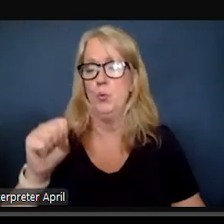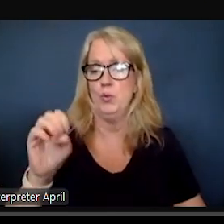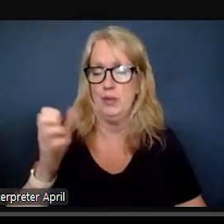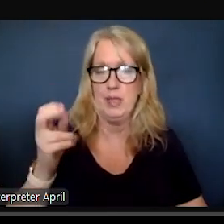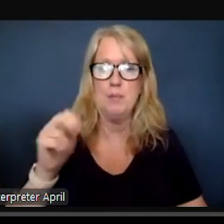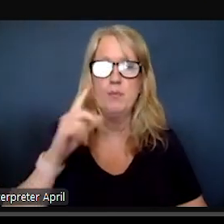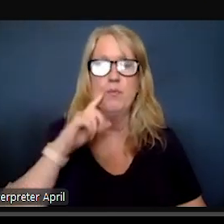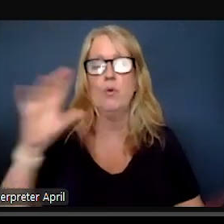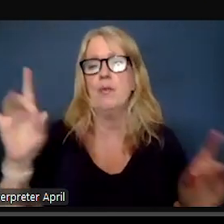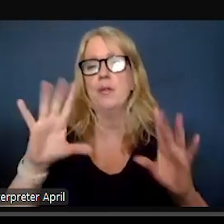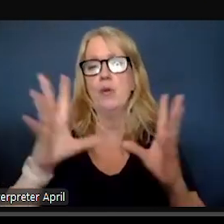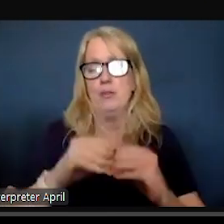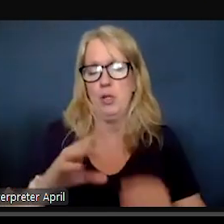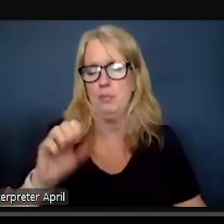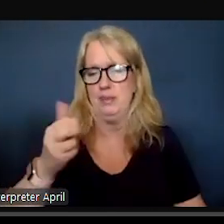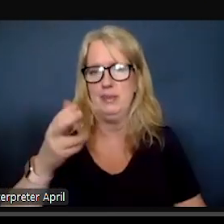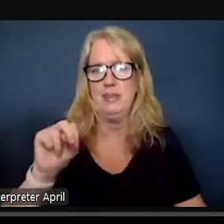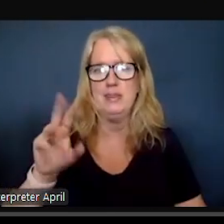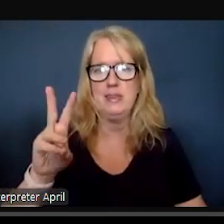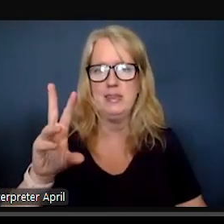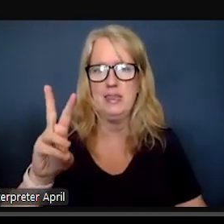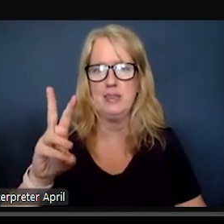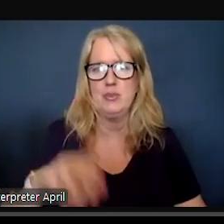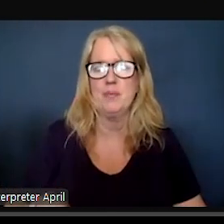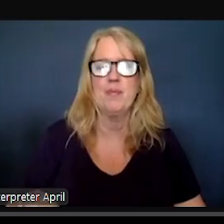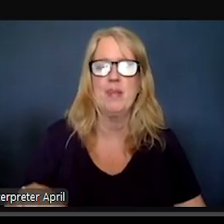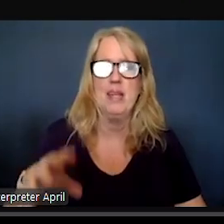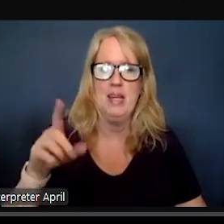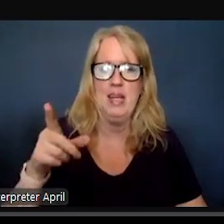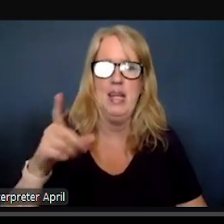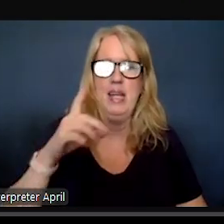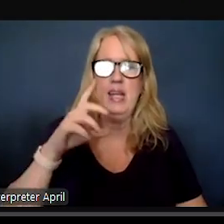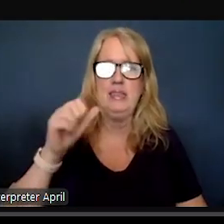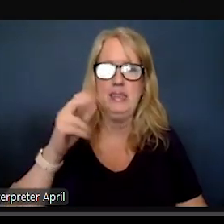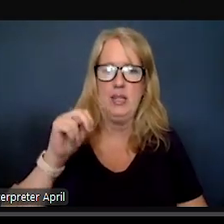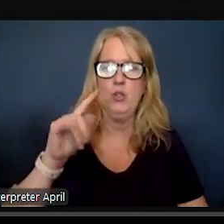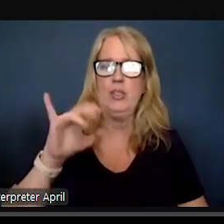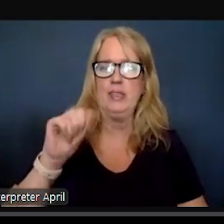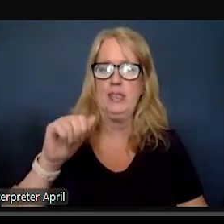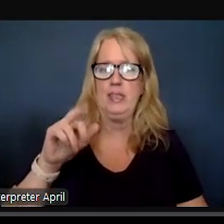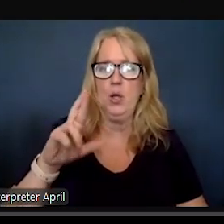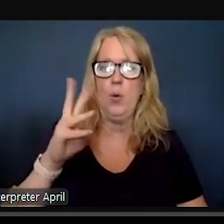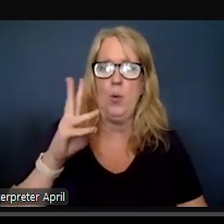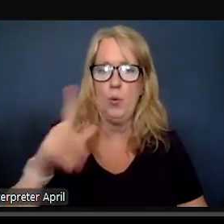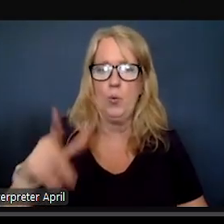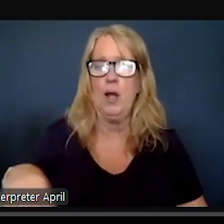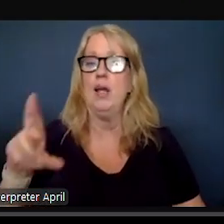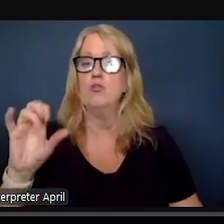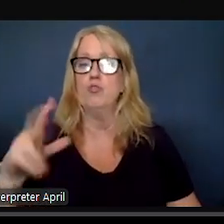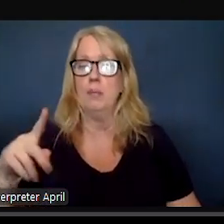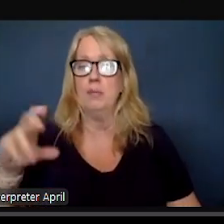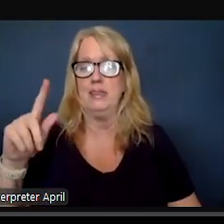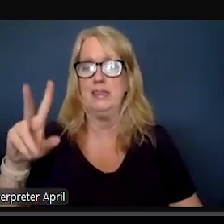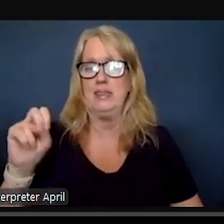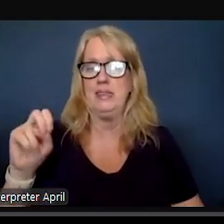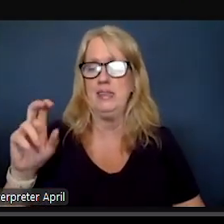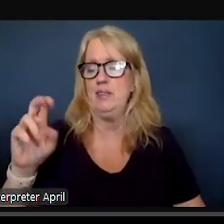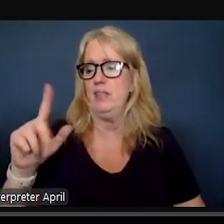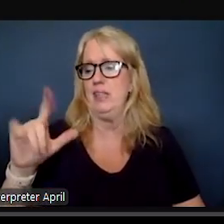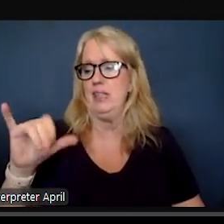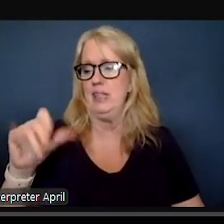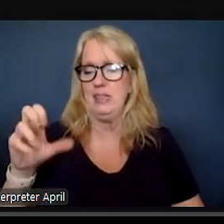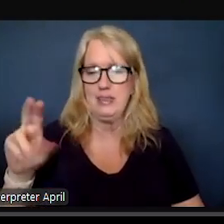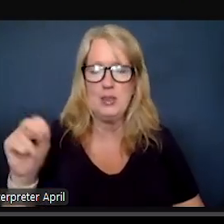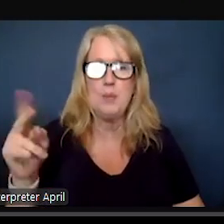of the Crisis Jam, Season 6. Senator Tina Orwell and Representative Steve Eliasson will